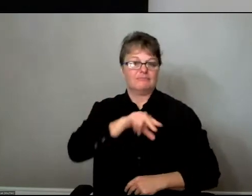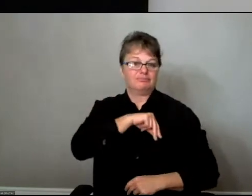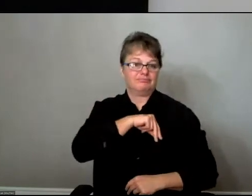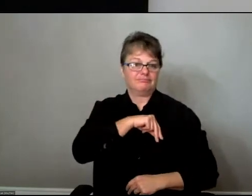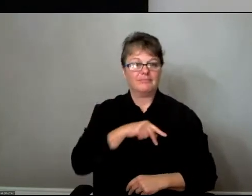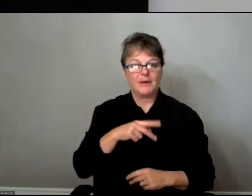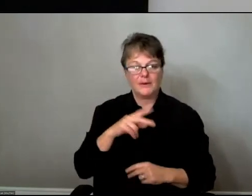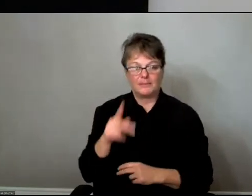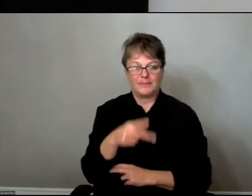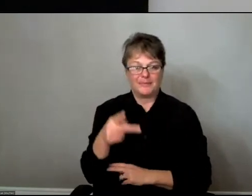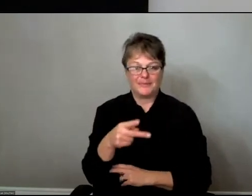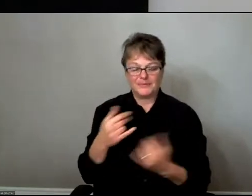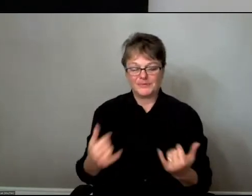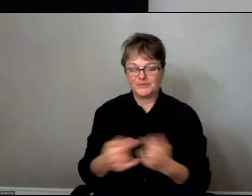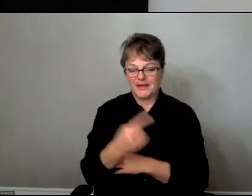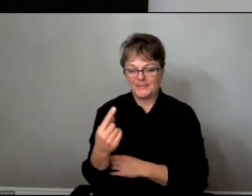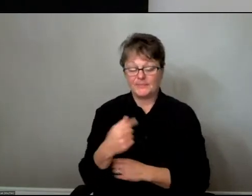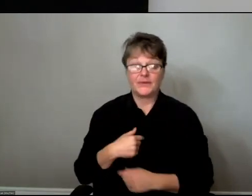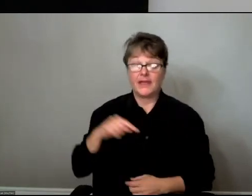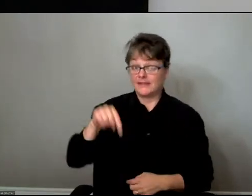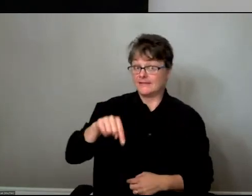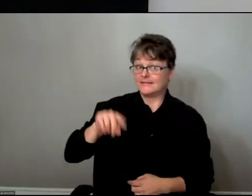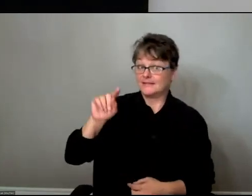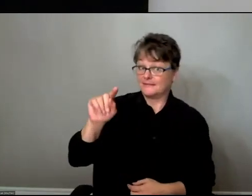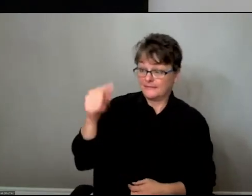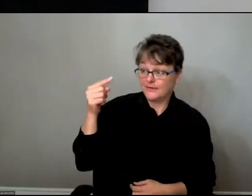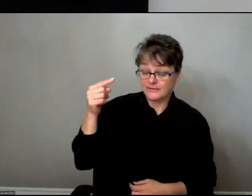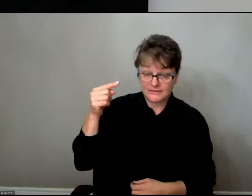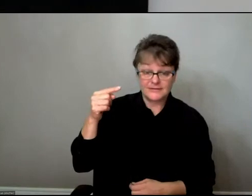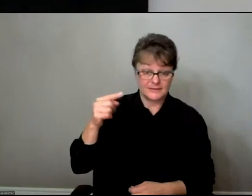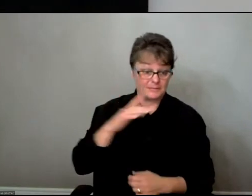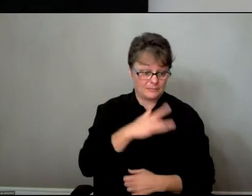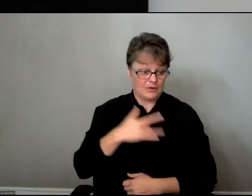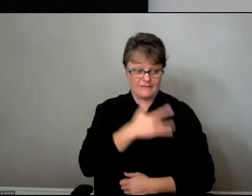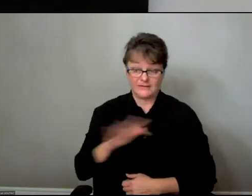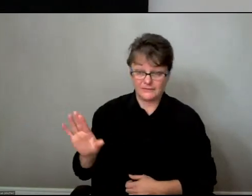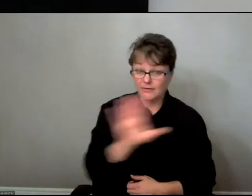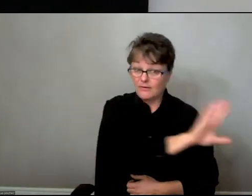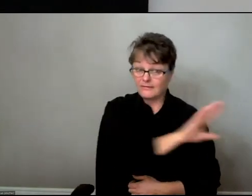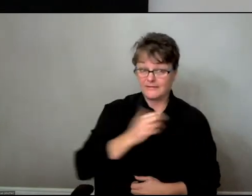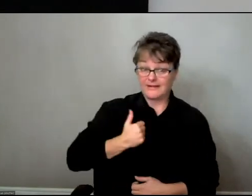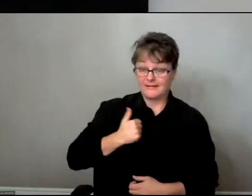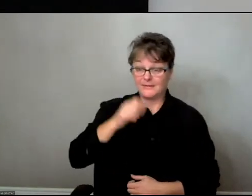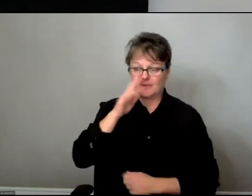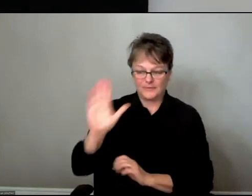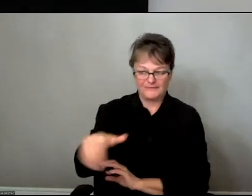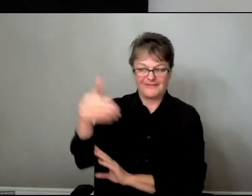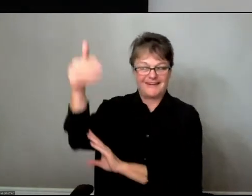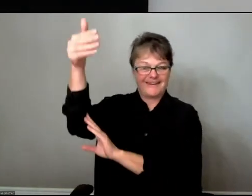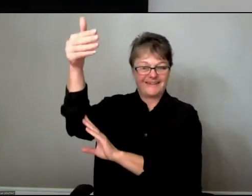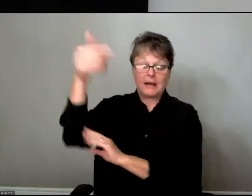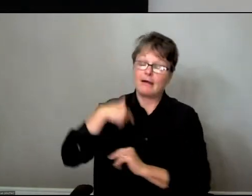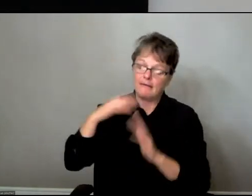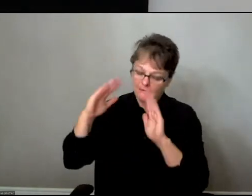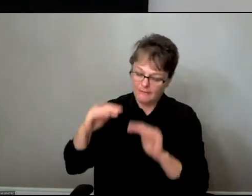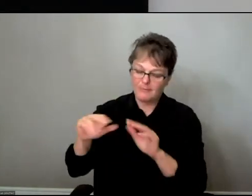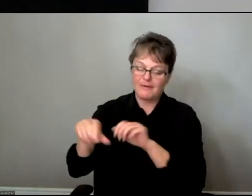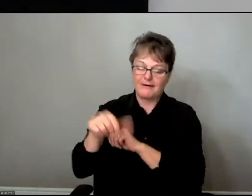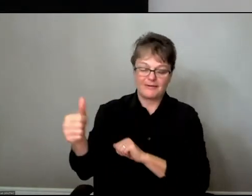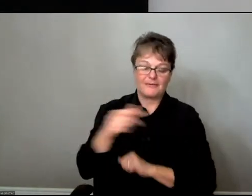We are the first province in Canada to fly this flag, and I am hoping all other provinces will follow